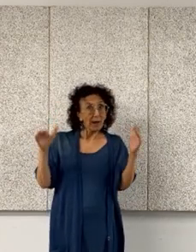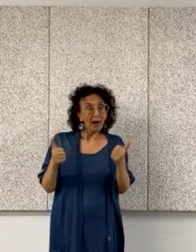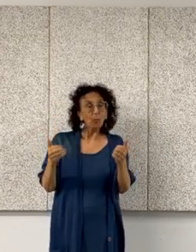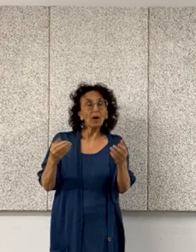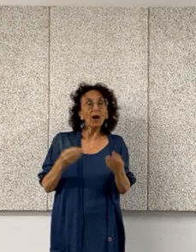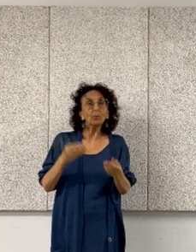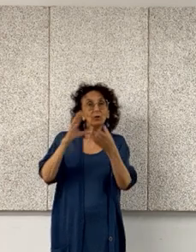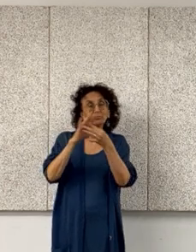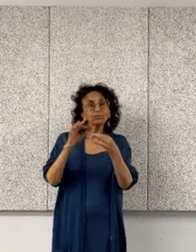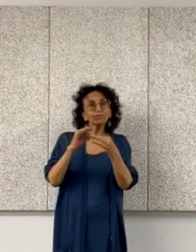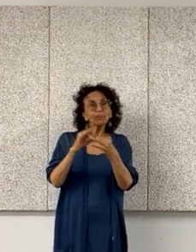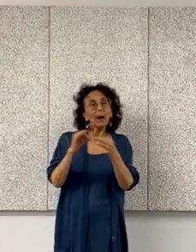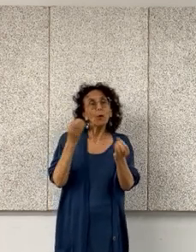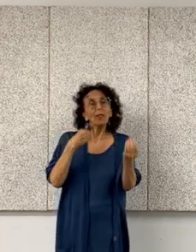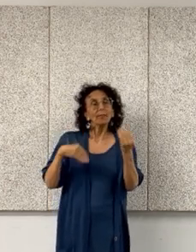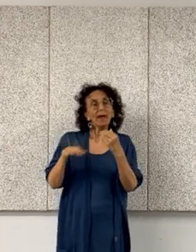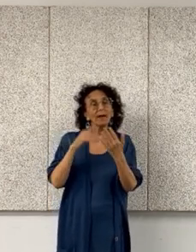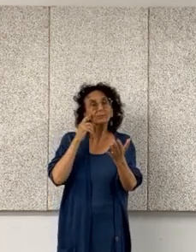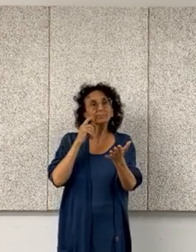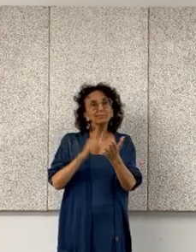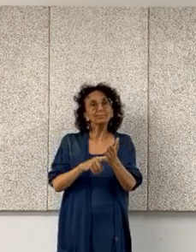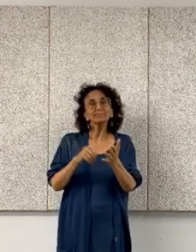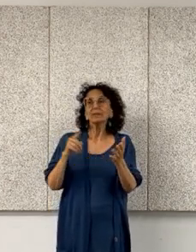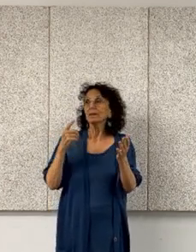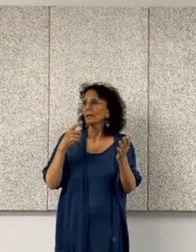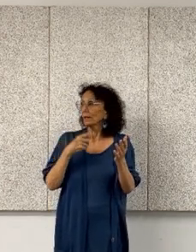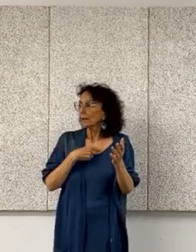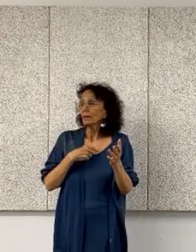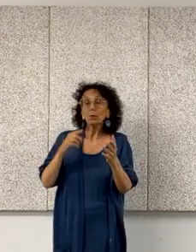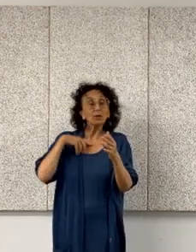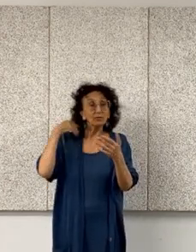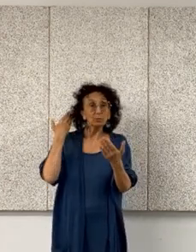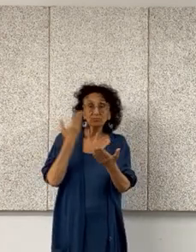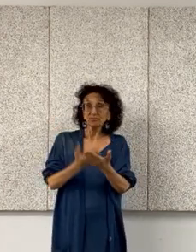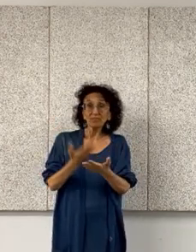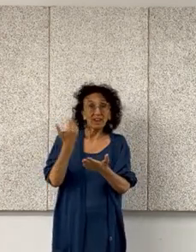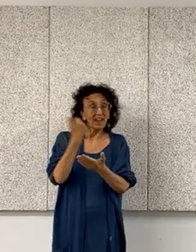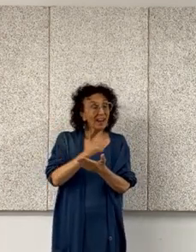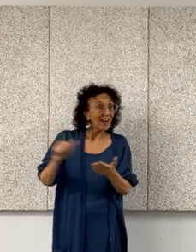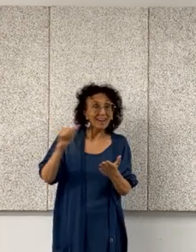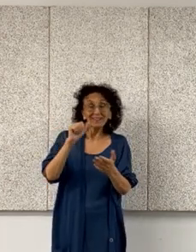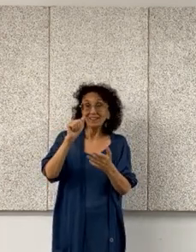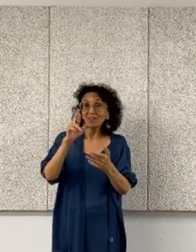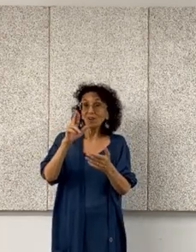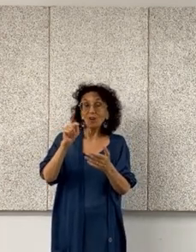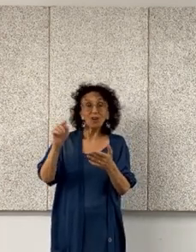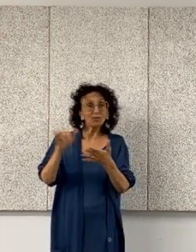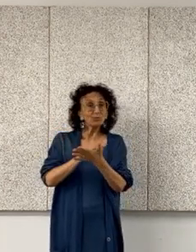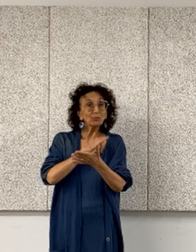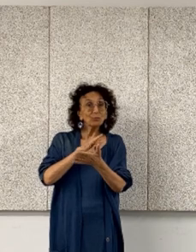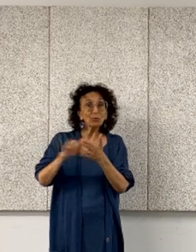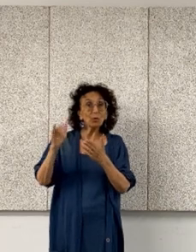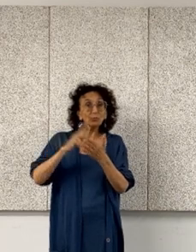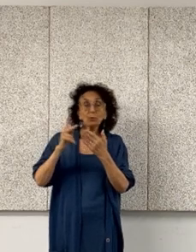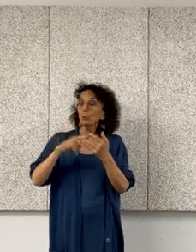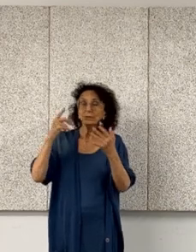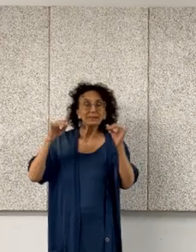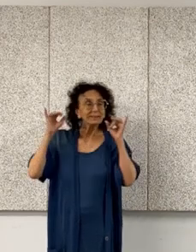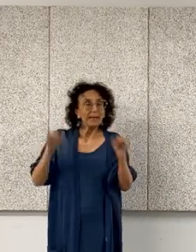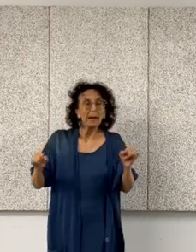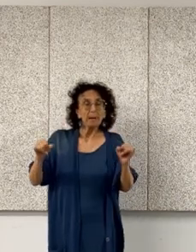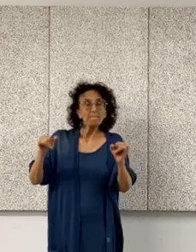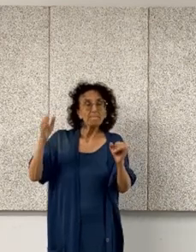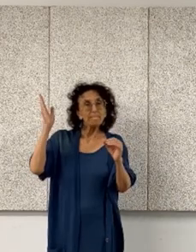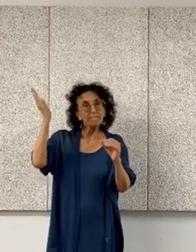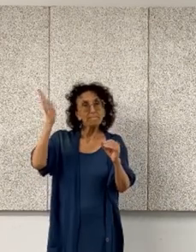land acknowledgement that if you've come to any ART New York program in the last few years, you have heard this. And